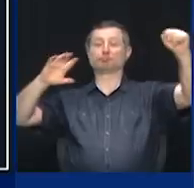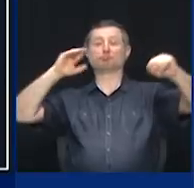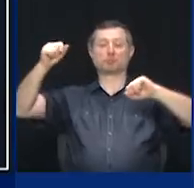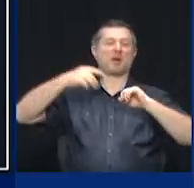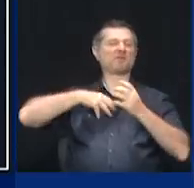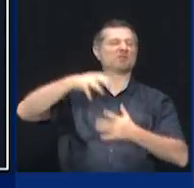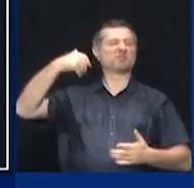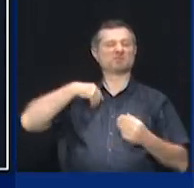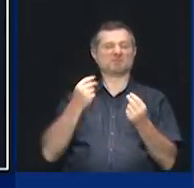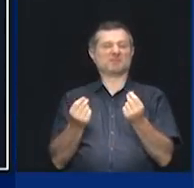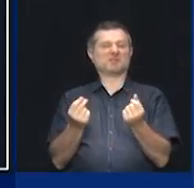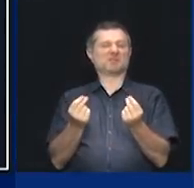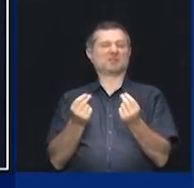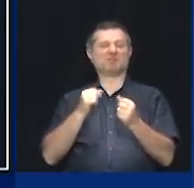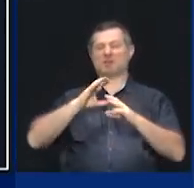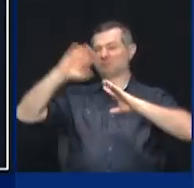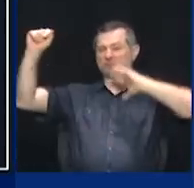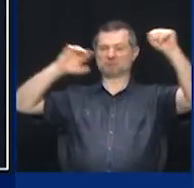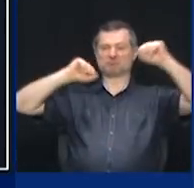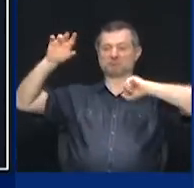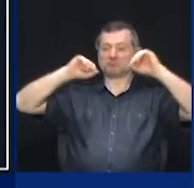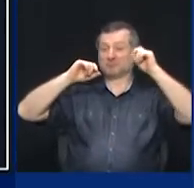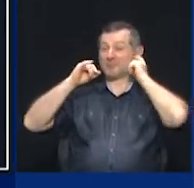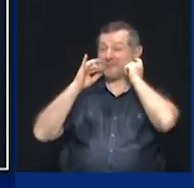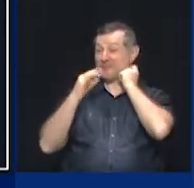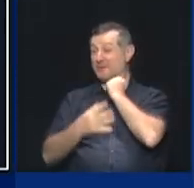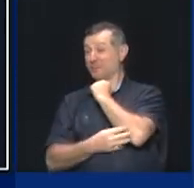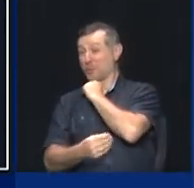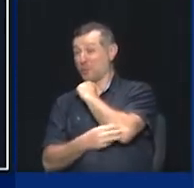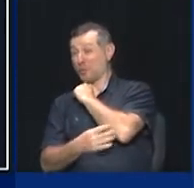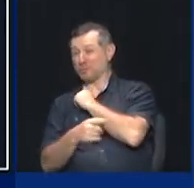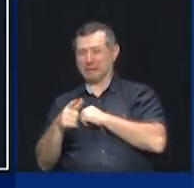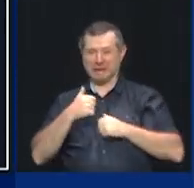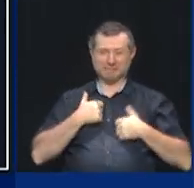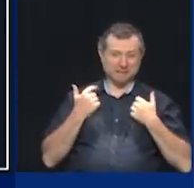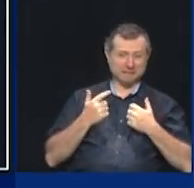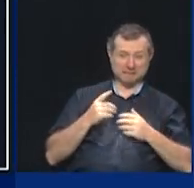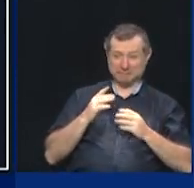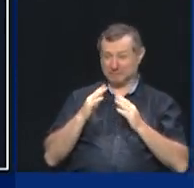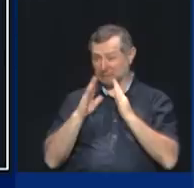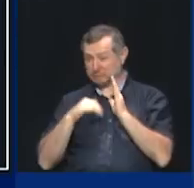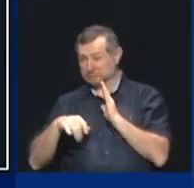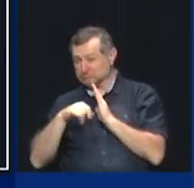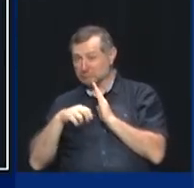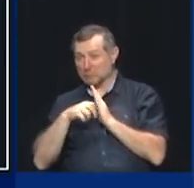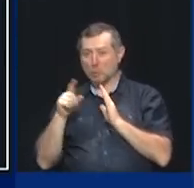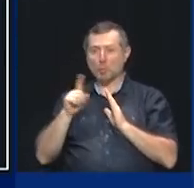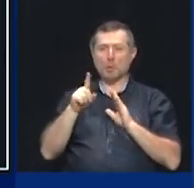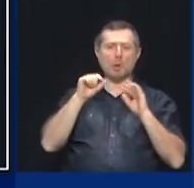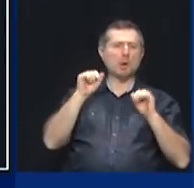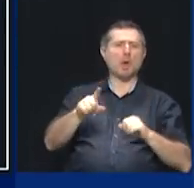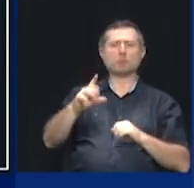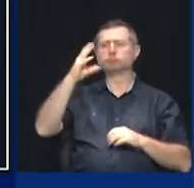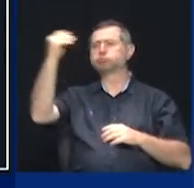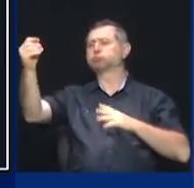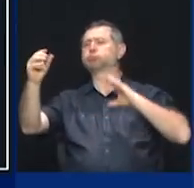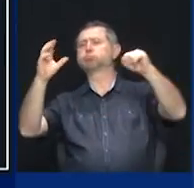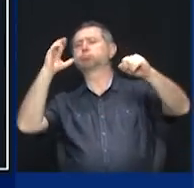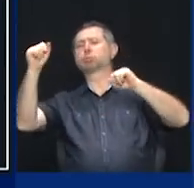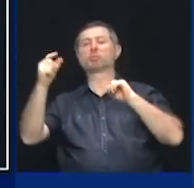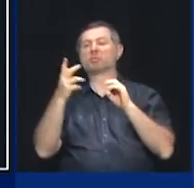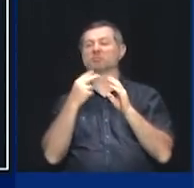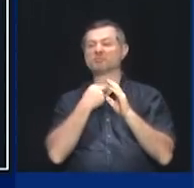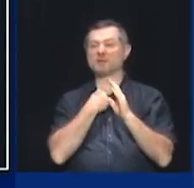If you're not rich and you're living in public housing, you have the hallways to play in. Go spend a